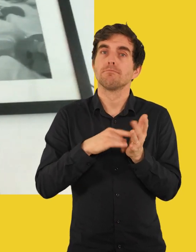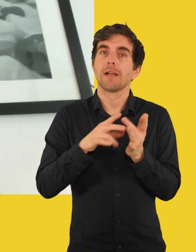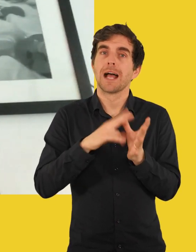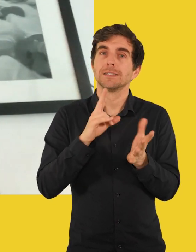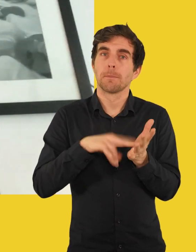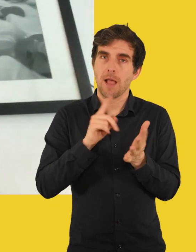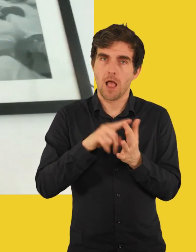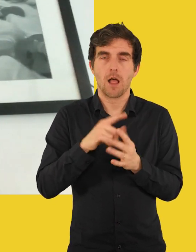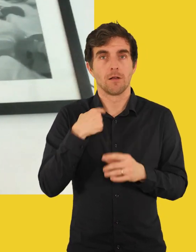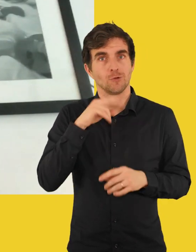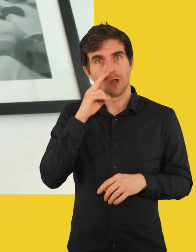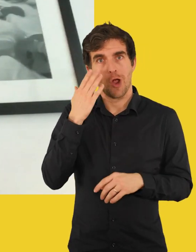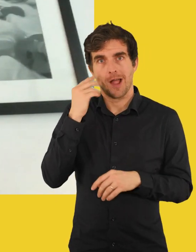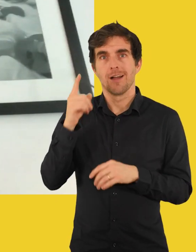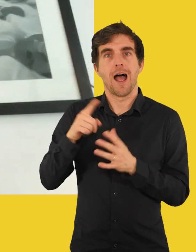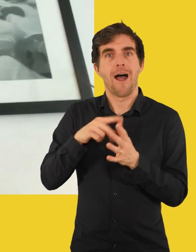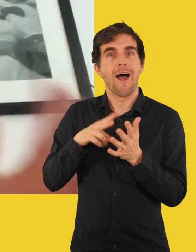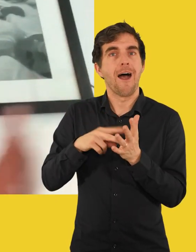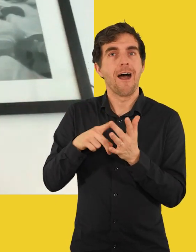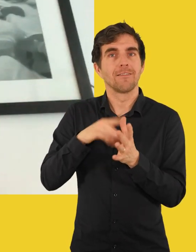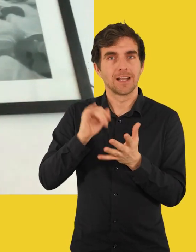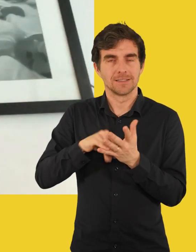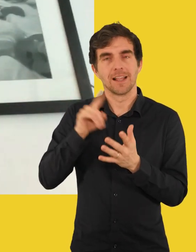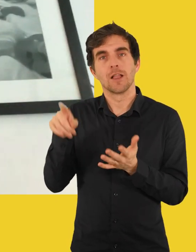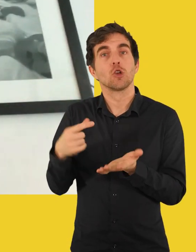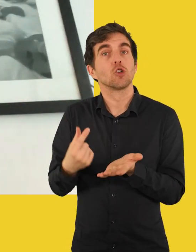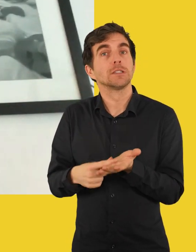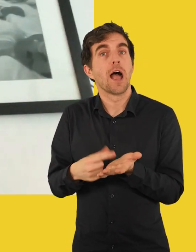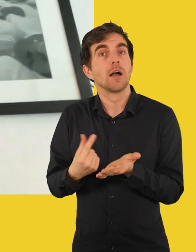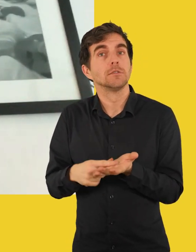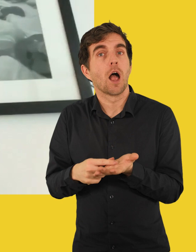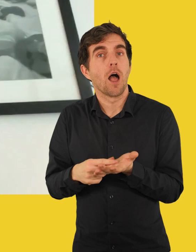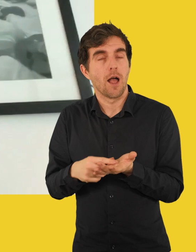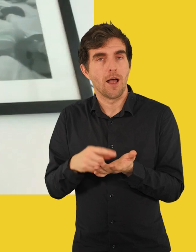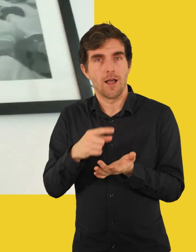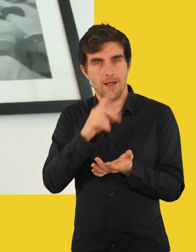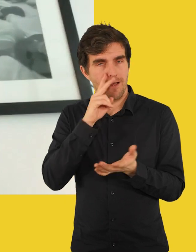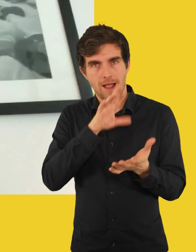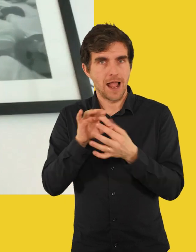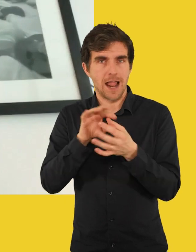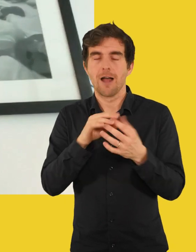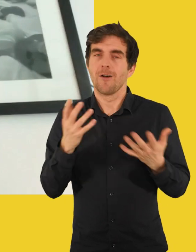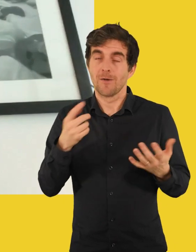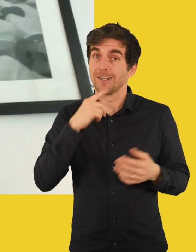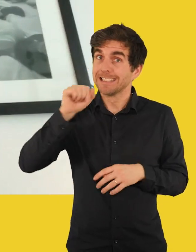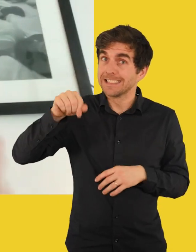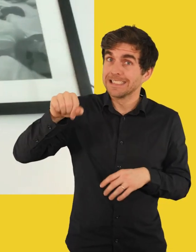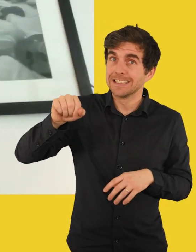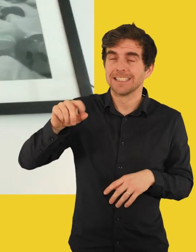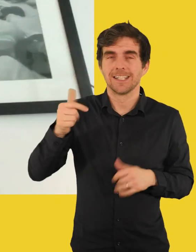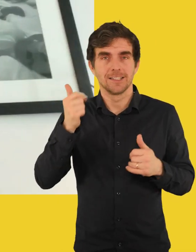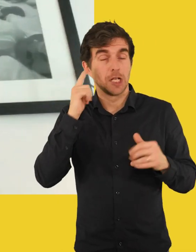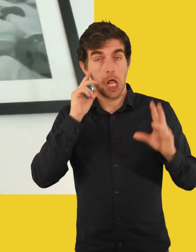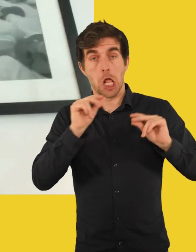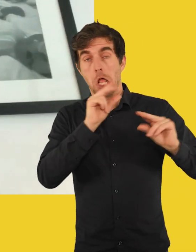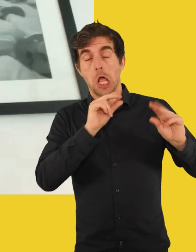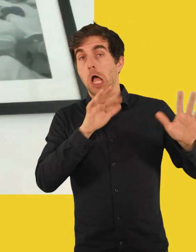Region Brisbane, and I saw earlier the connections with Avias in Uganda. So yes.